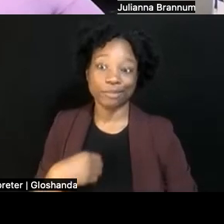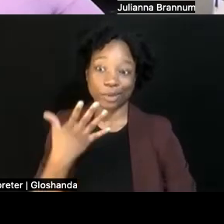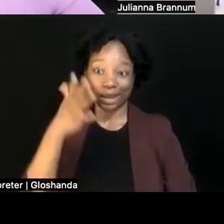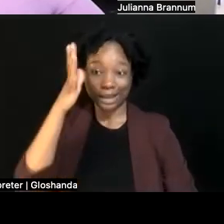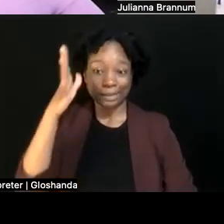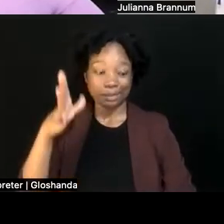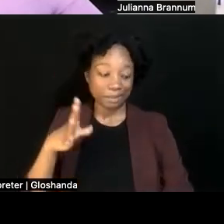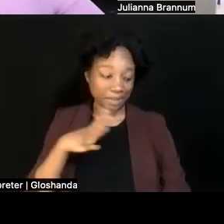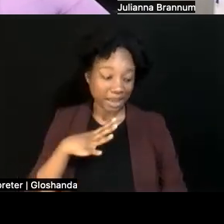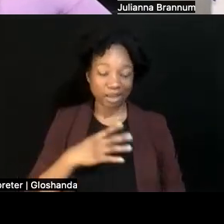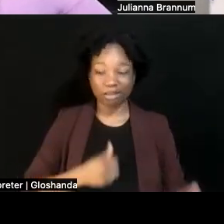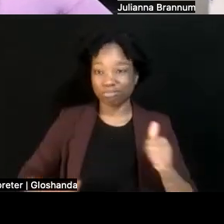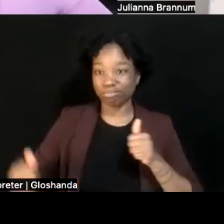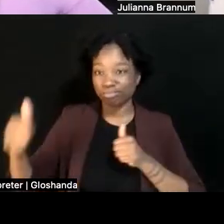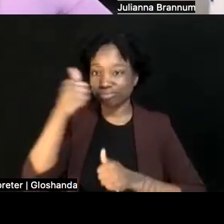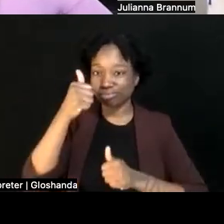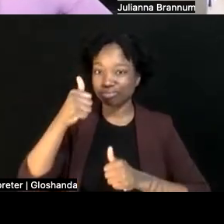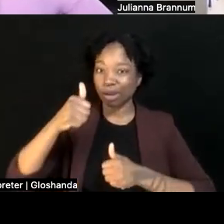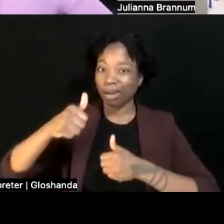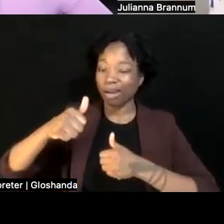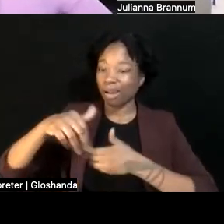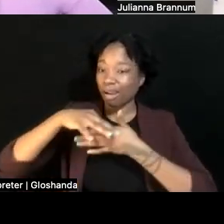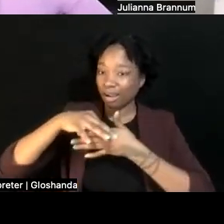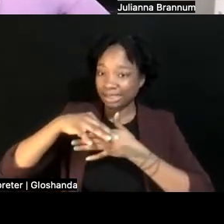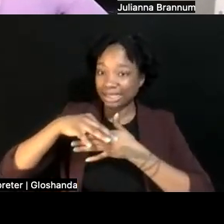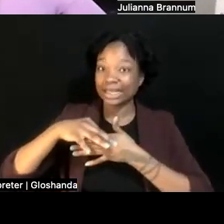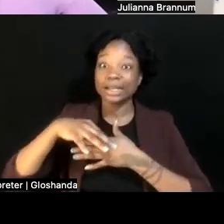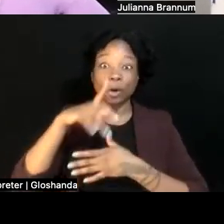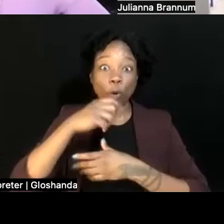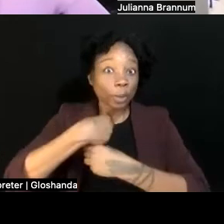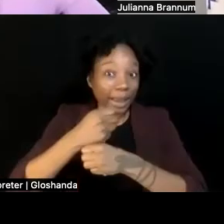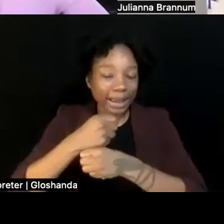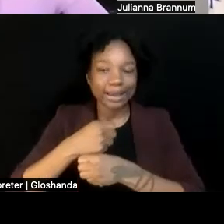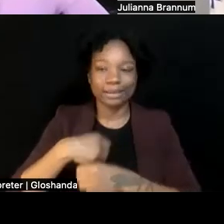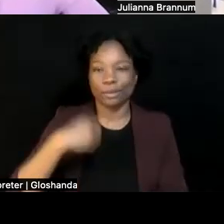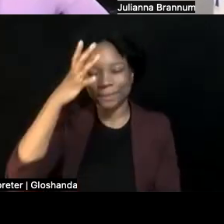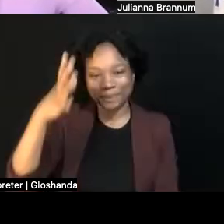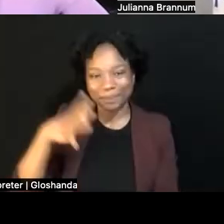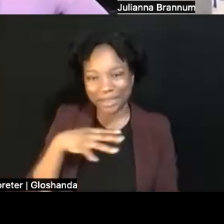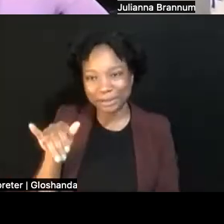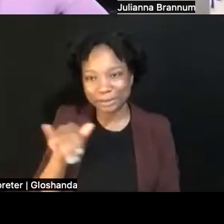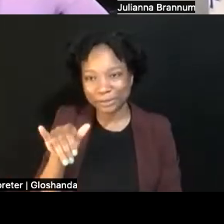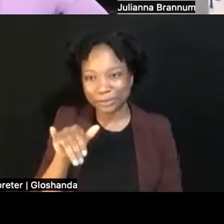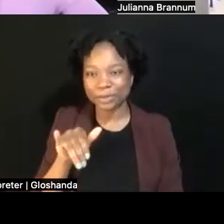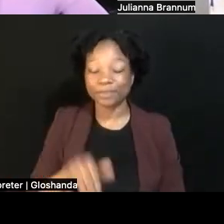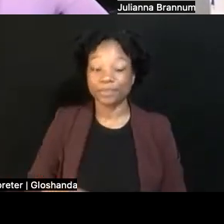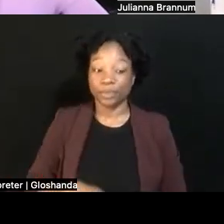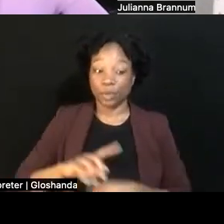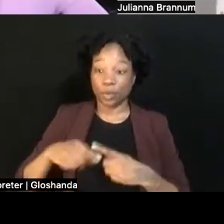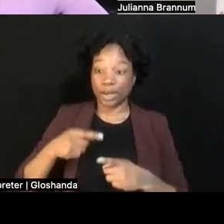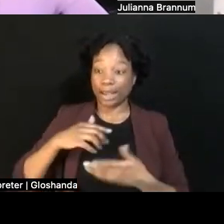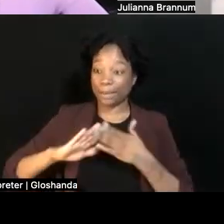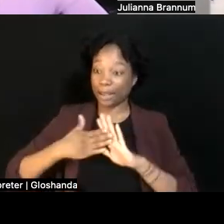dominated content and made by white males. And so I think once I got old enough